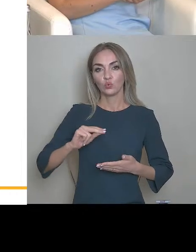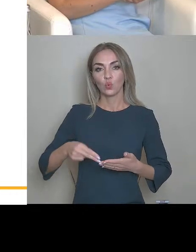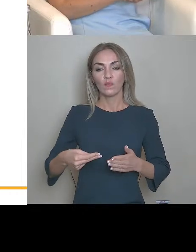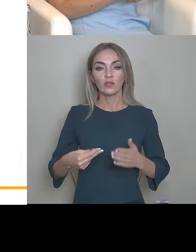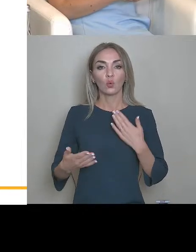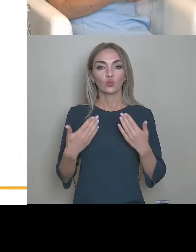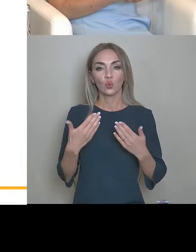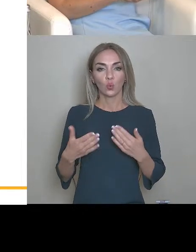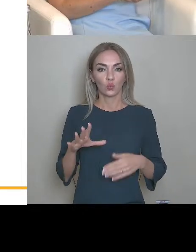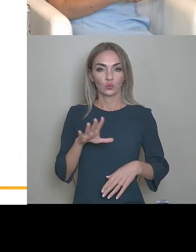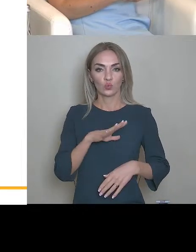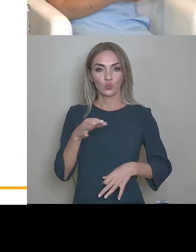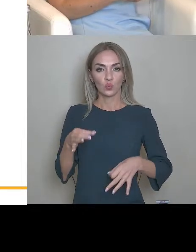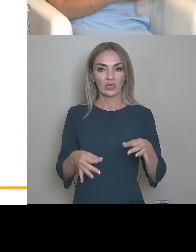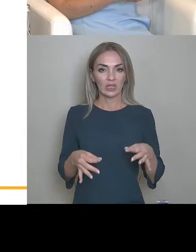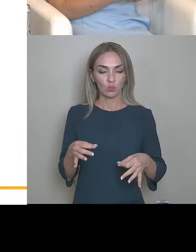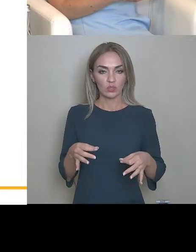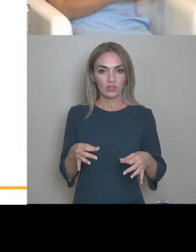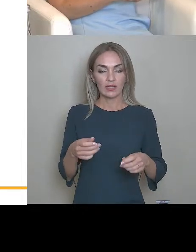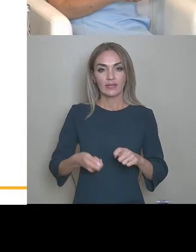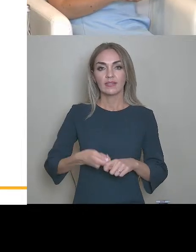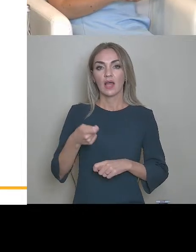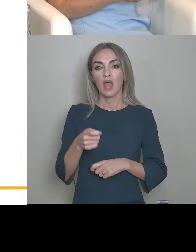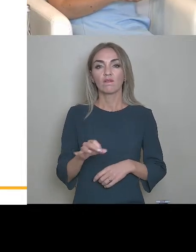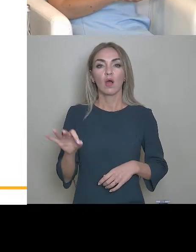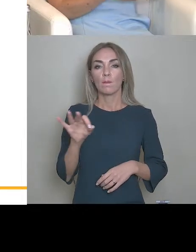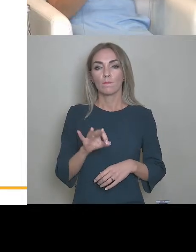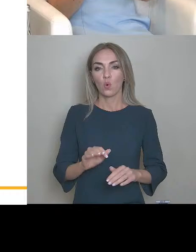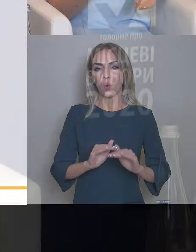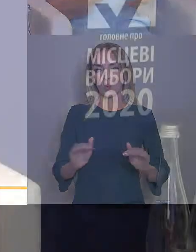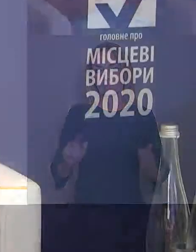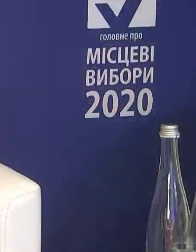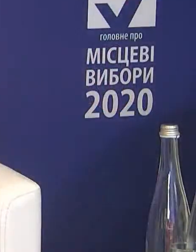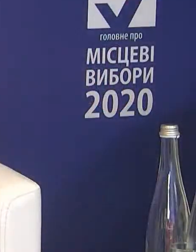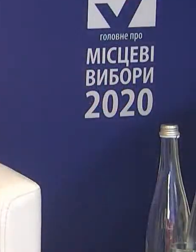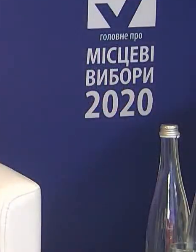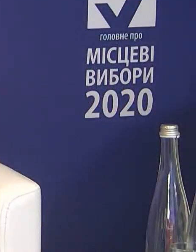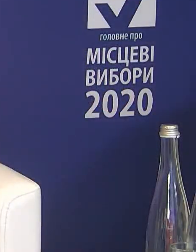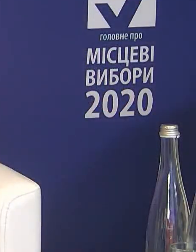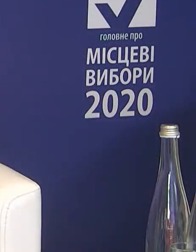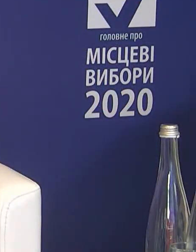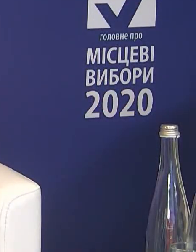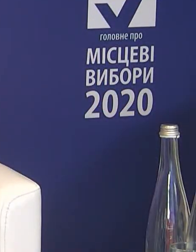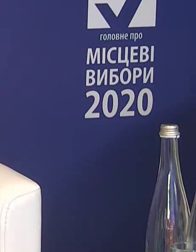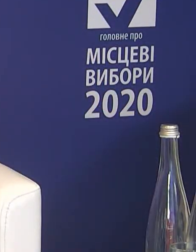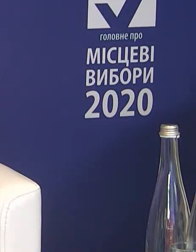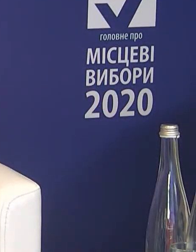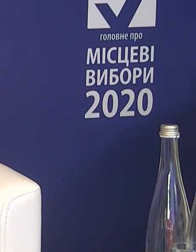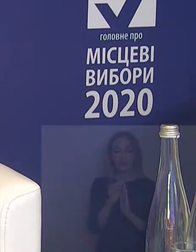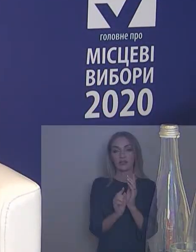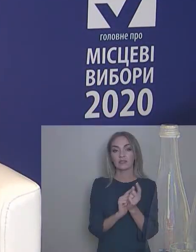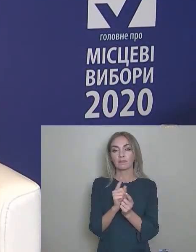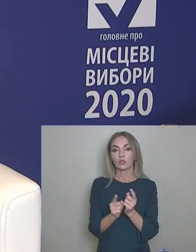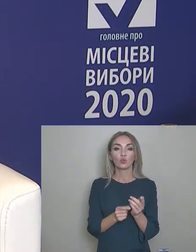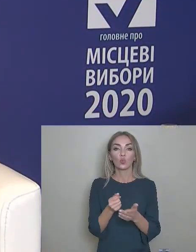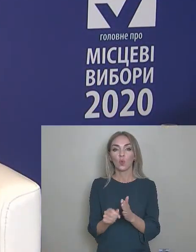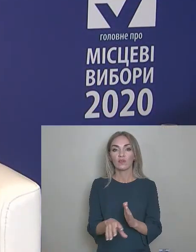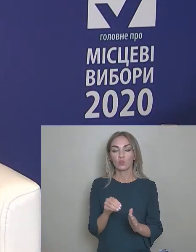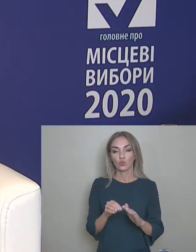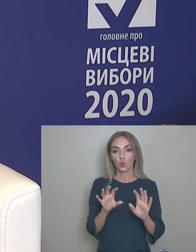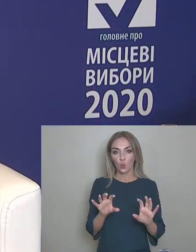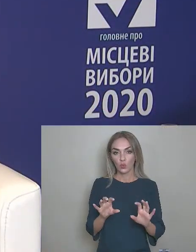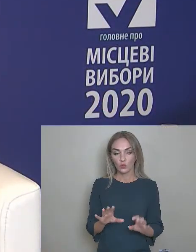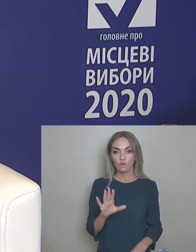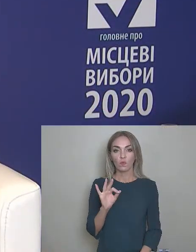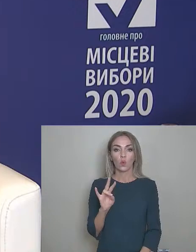inequality here. For instance, the criminal record certification and a statement about alimony. If you